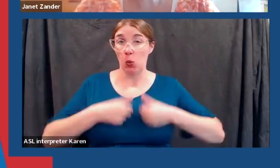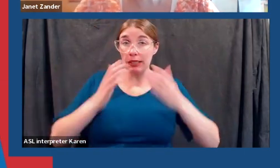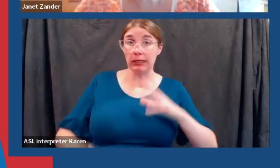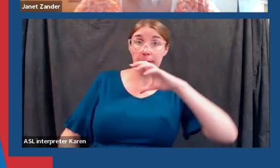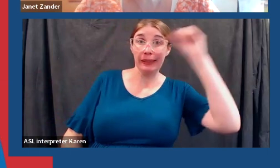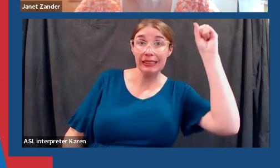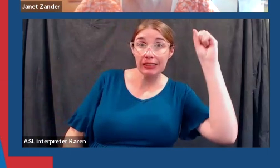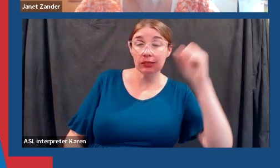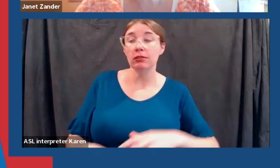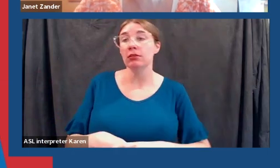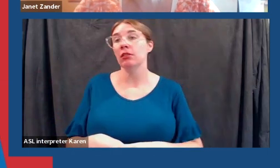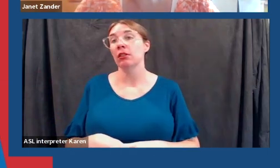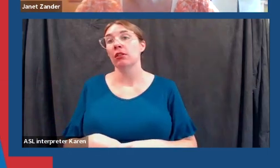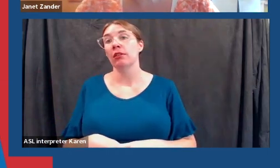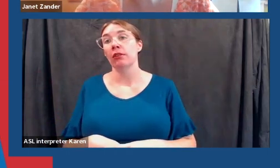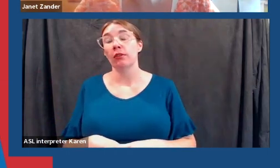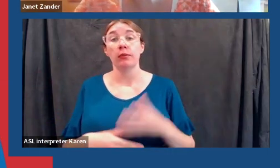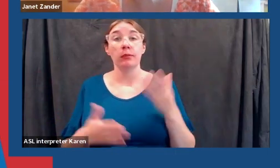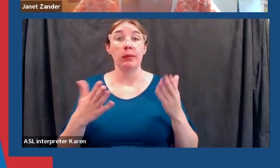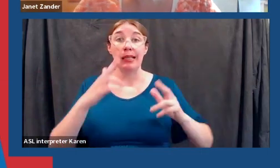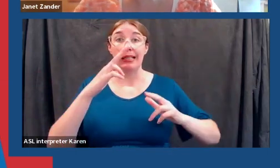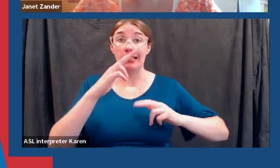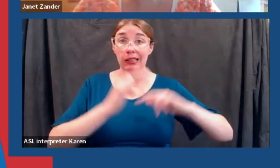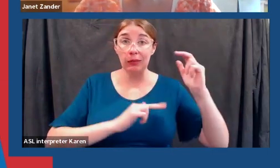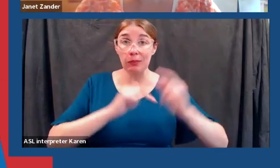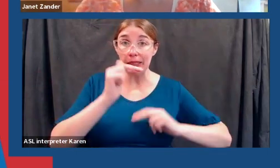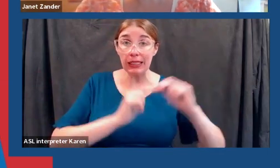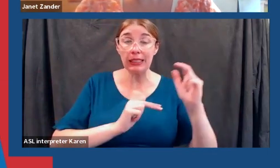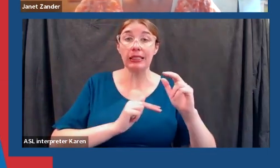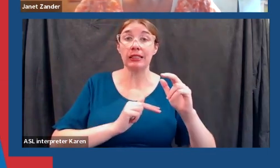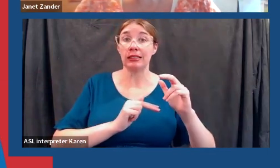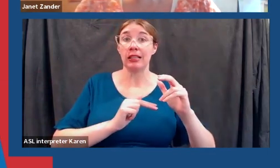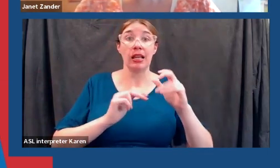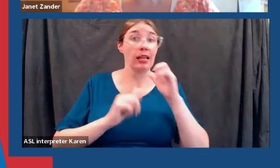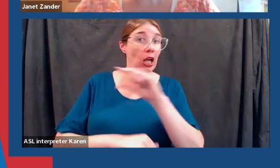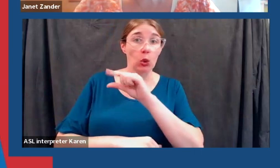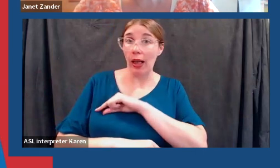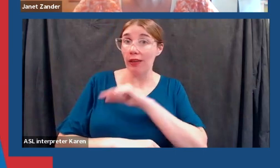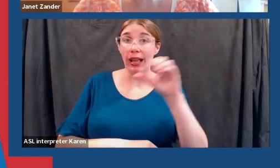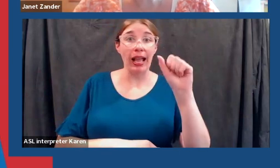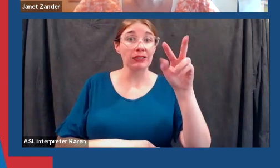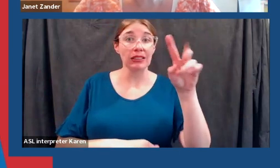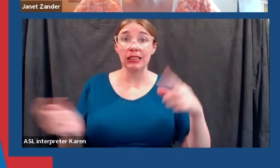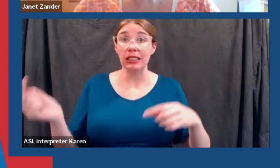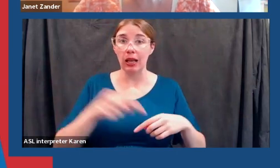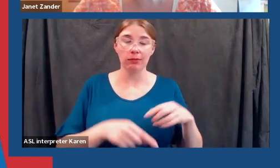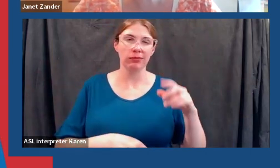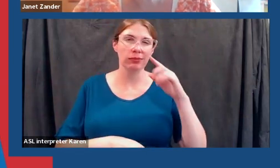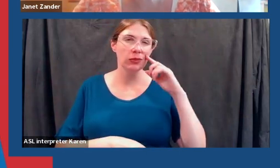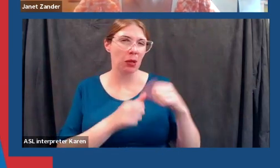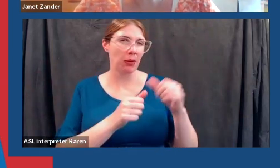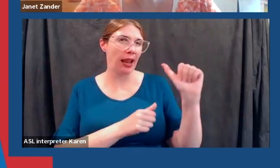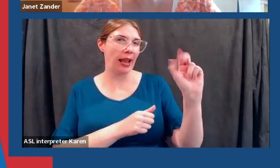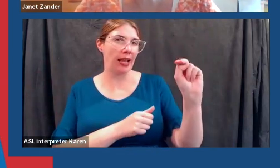that their facility didn't qualify for special voting deputy assistance. You heard Anna mention some